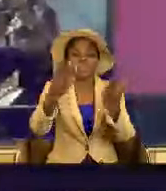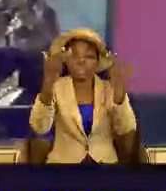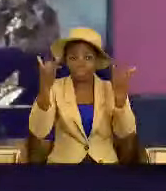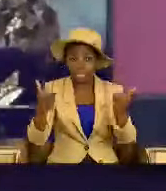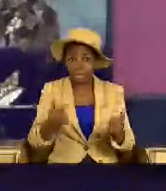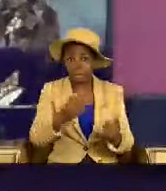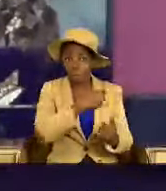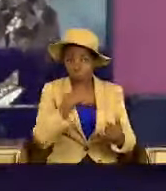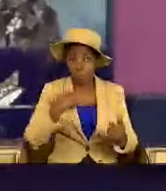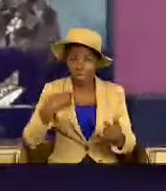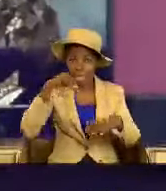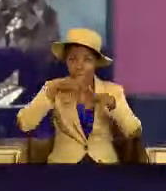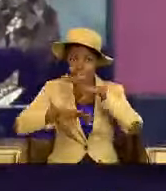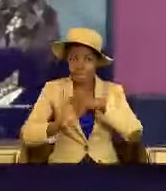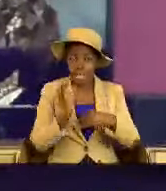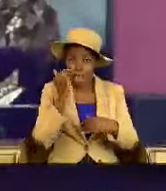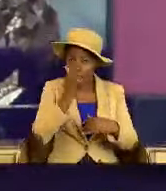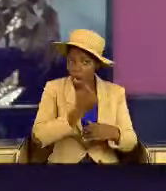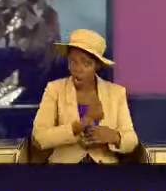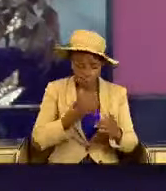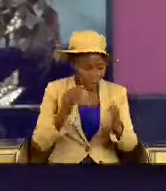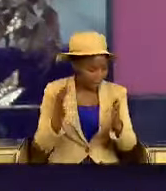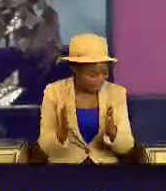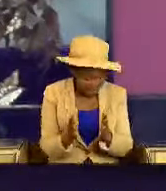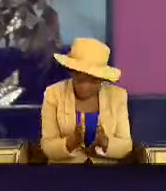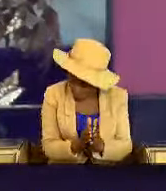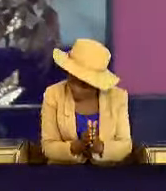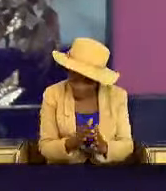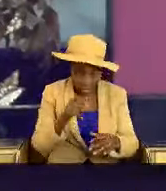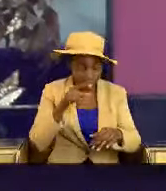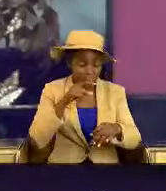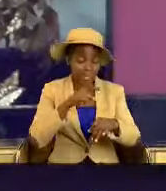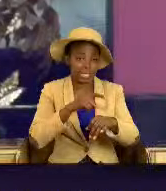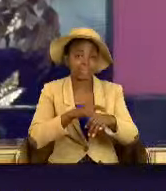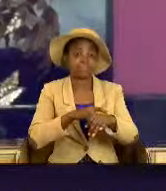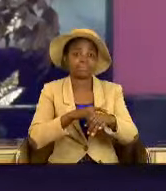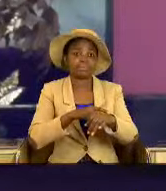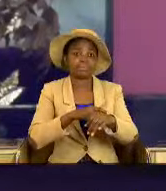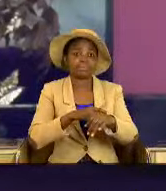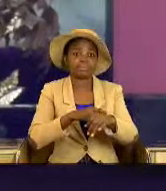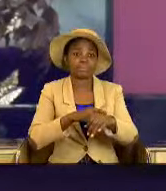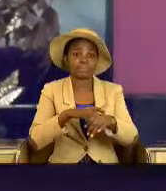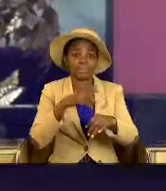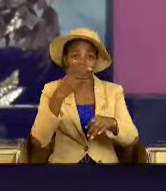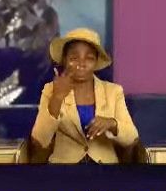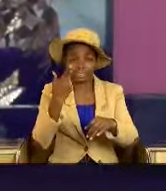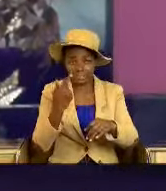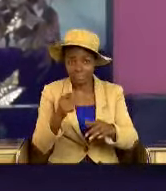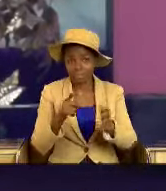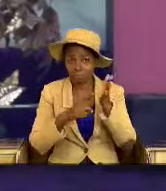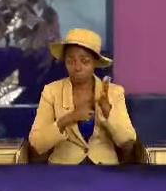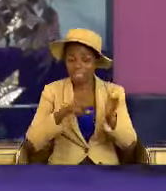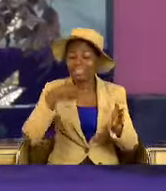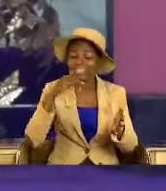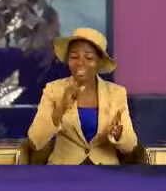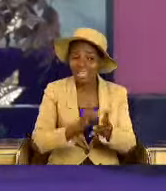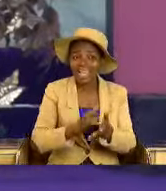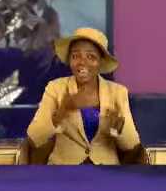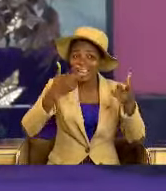prayer section this one says let my Goliath